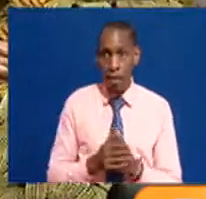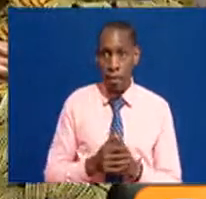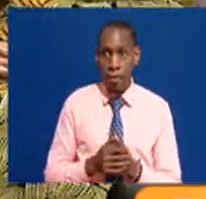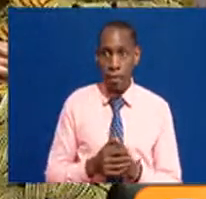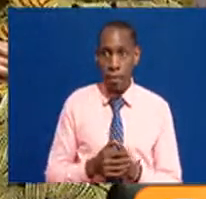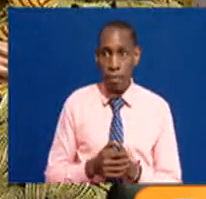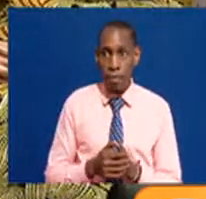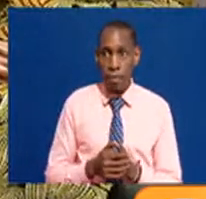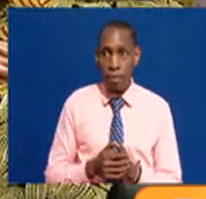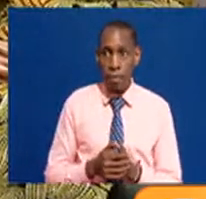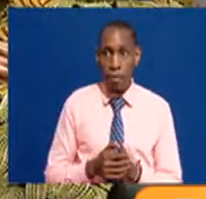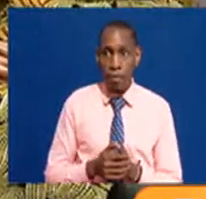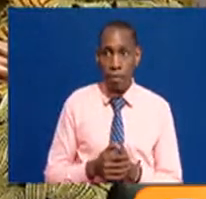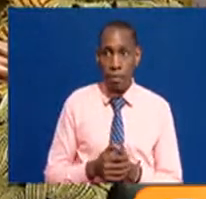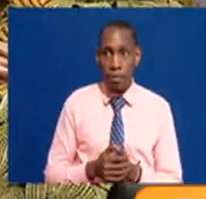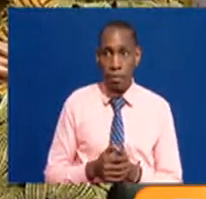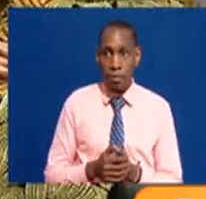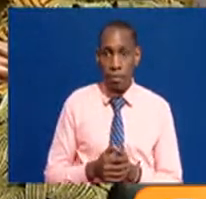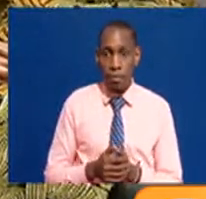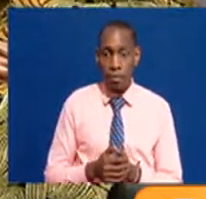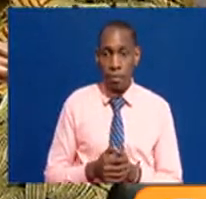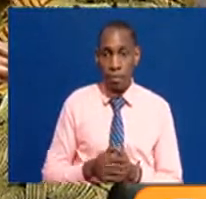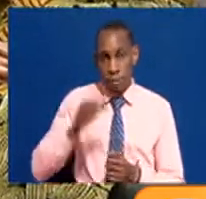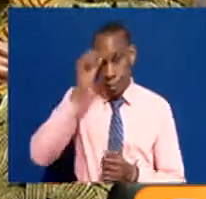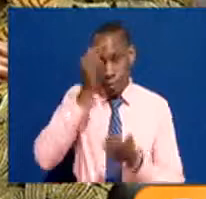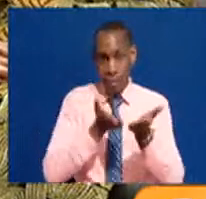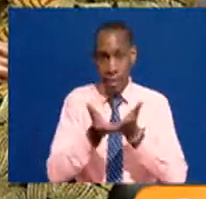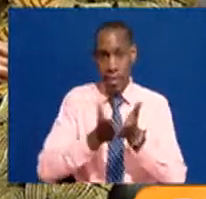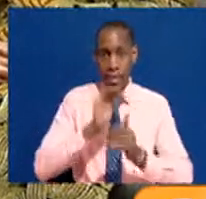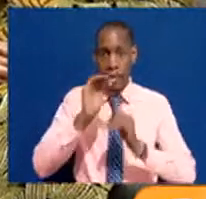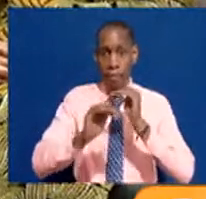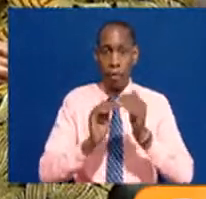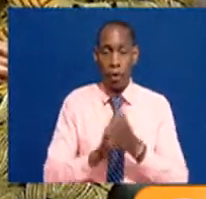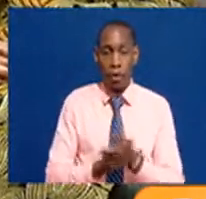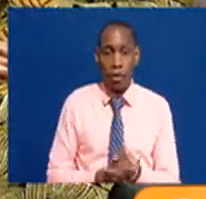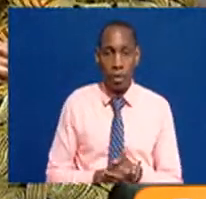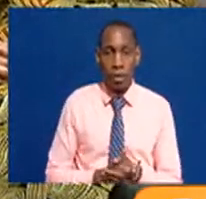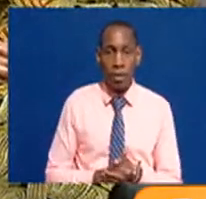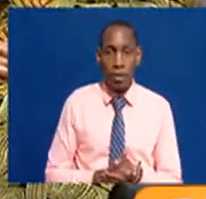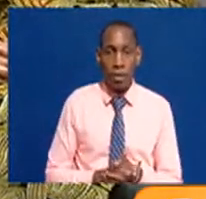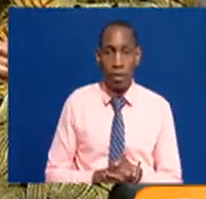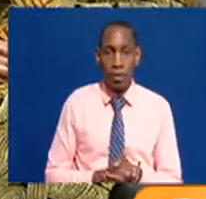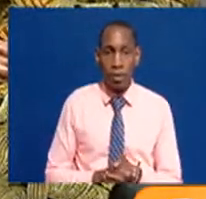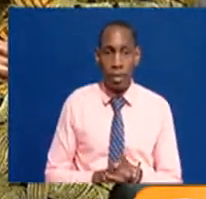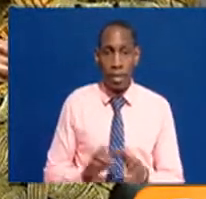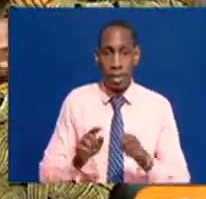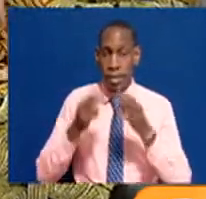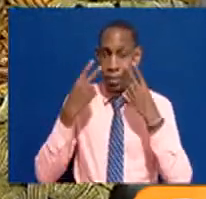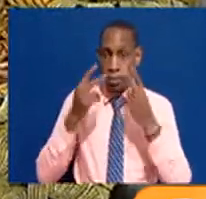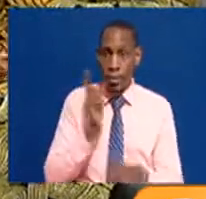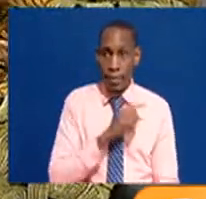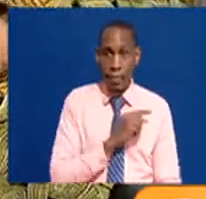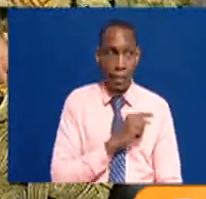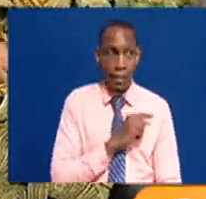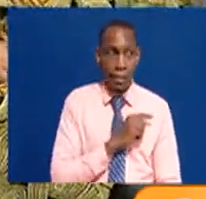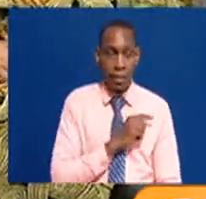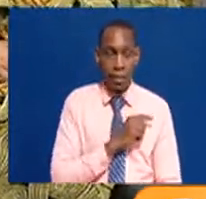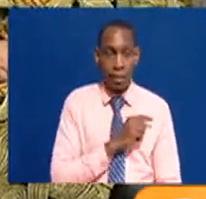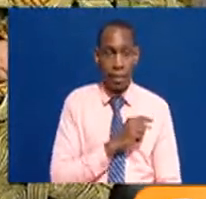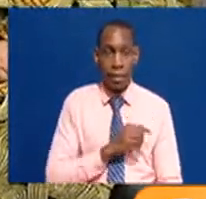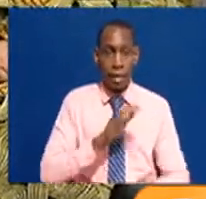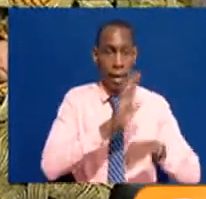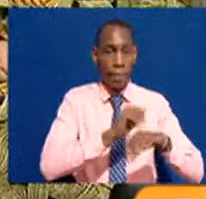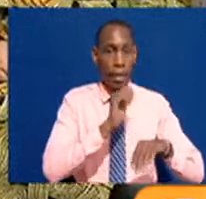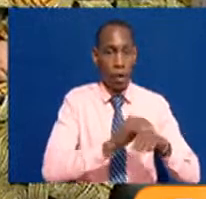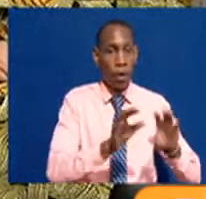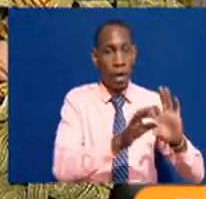Watch, anaenda kutafuta hiyo. His government is for everyone. He doesn't know that, and you've seen. Yeah. And Bambu. Yeah, he's called the